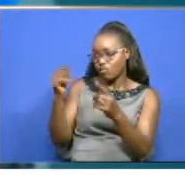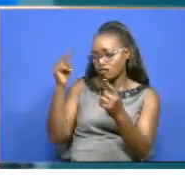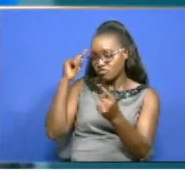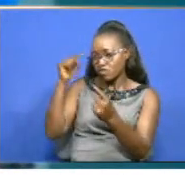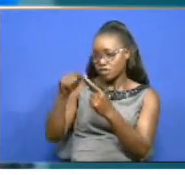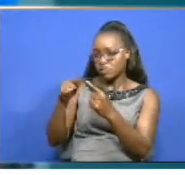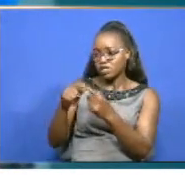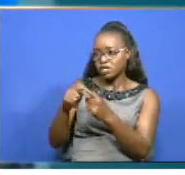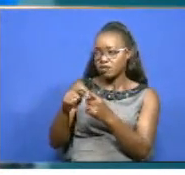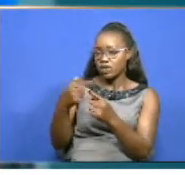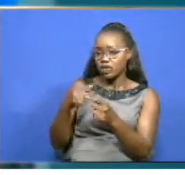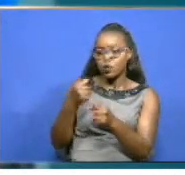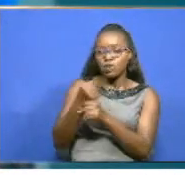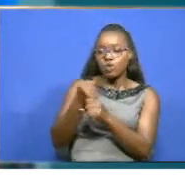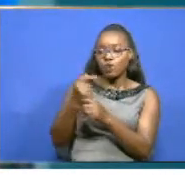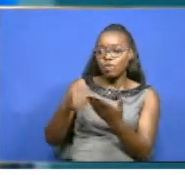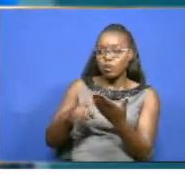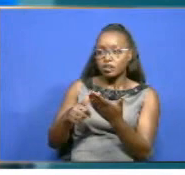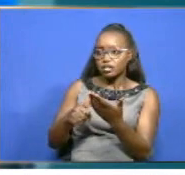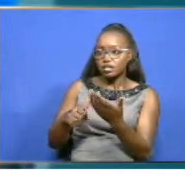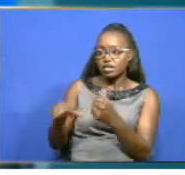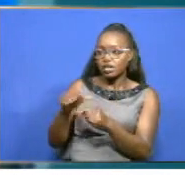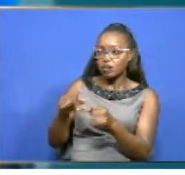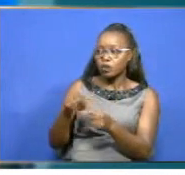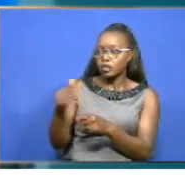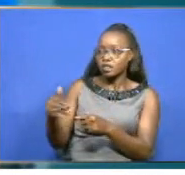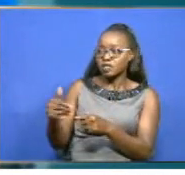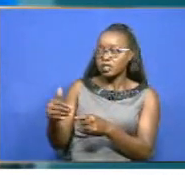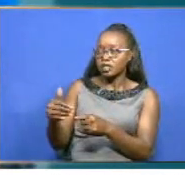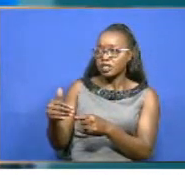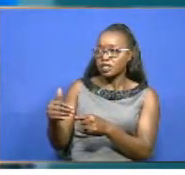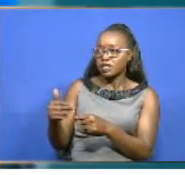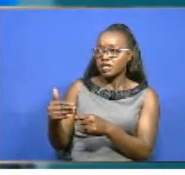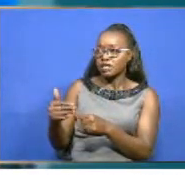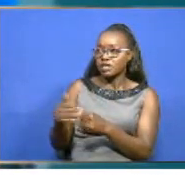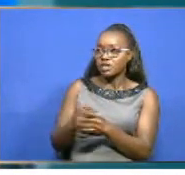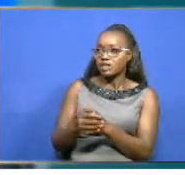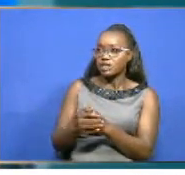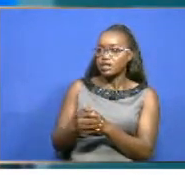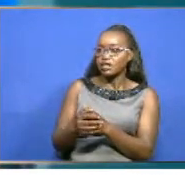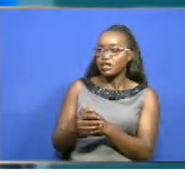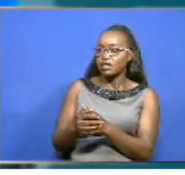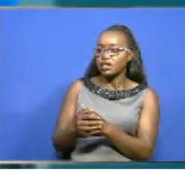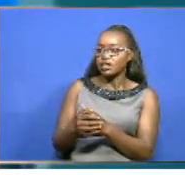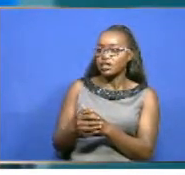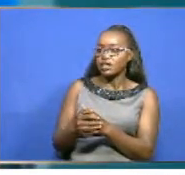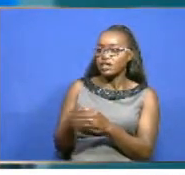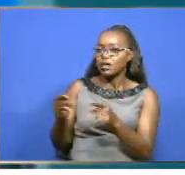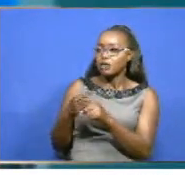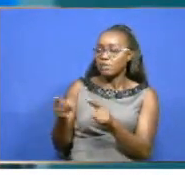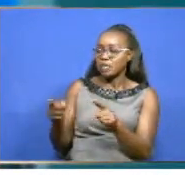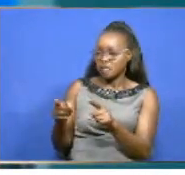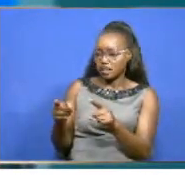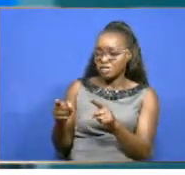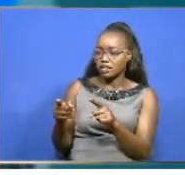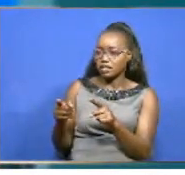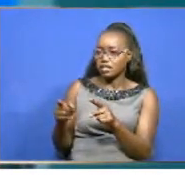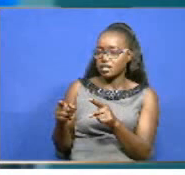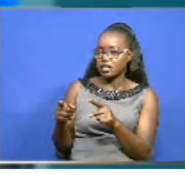we are doing about in my next moment for the question you asked me. But what I want to say is